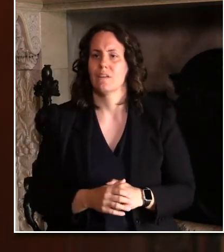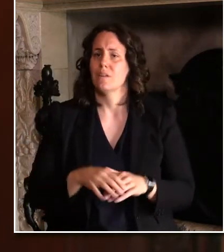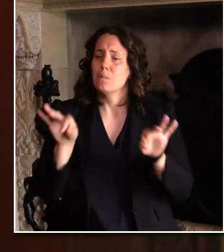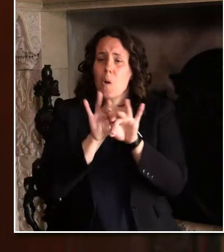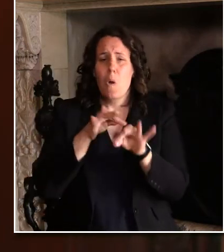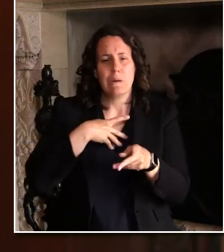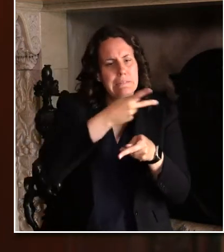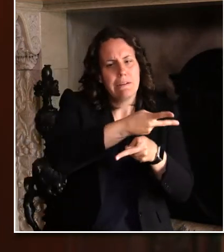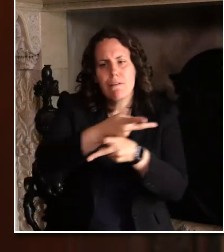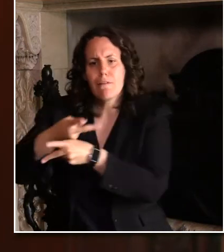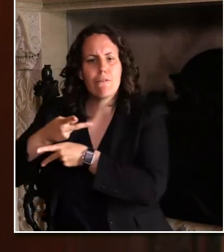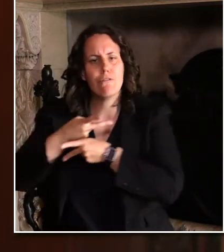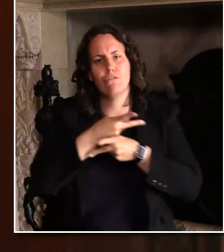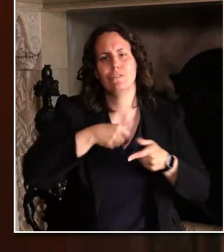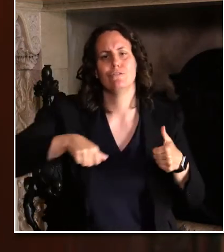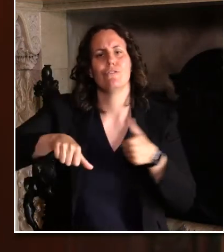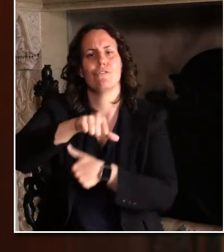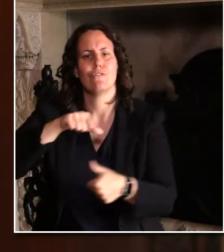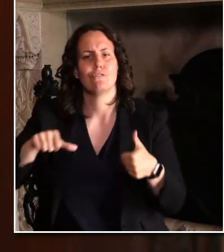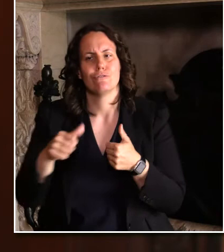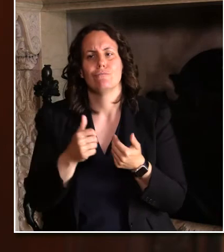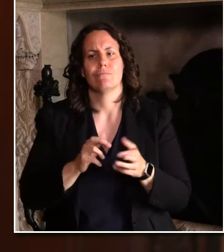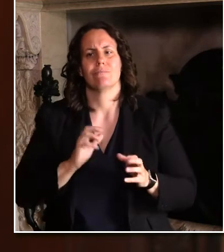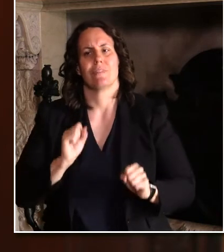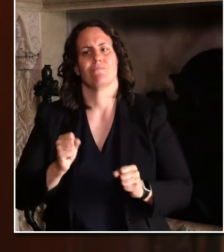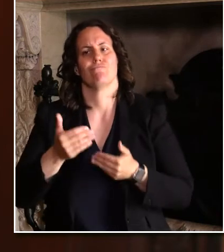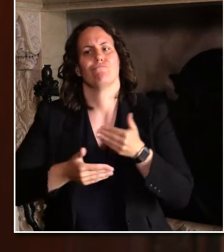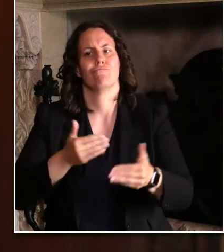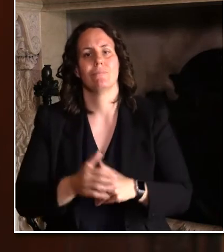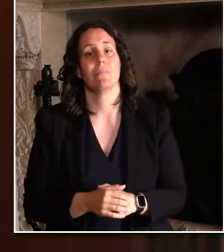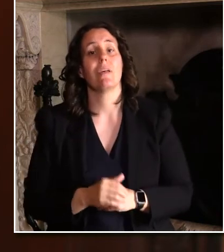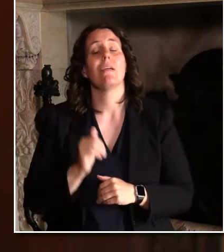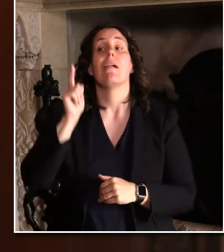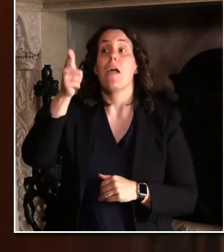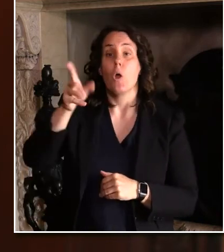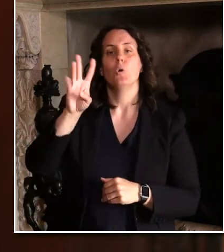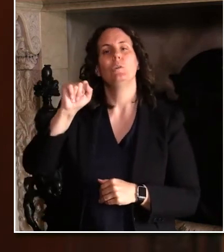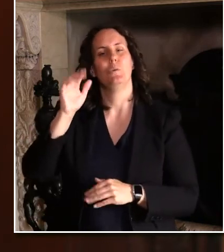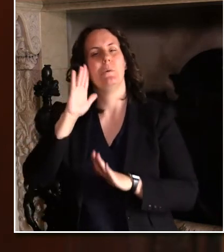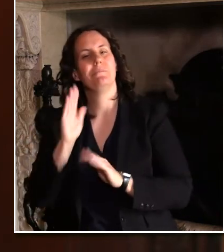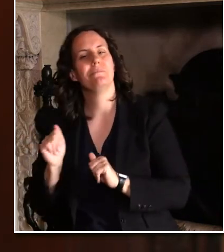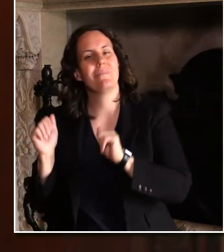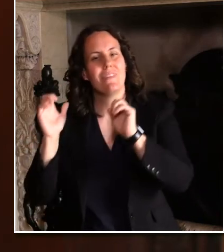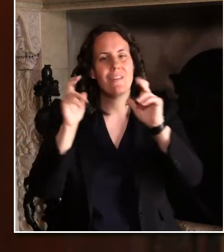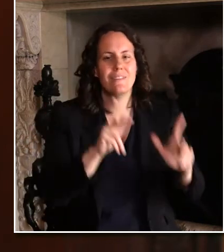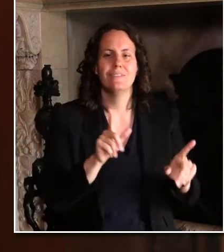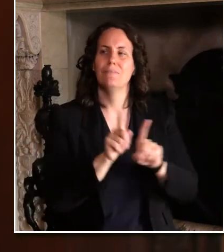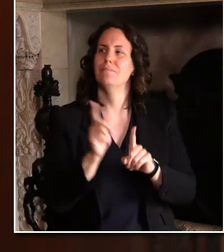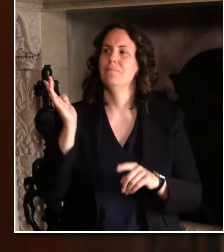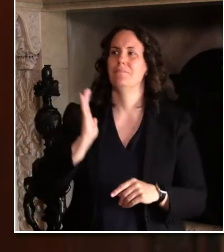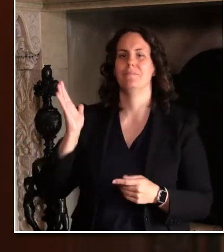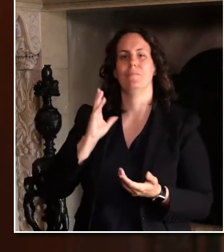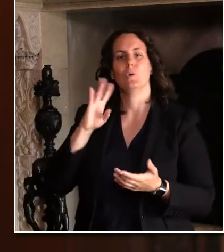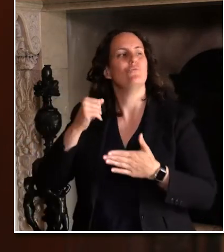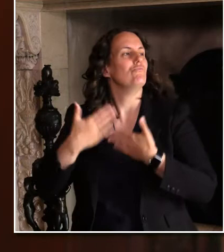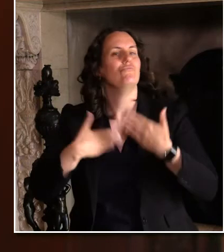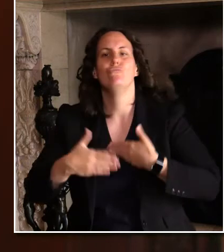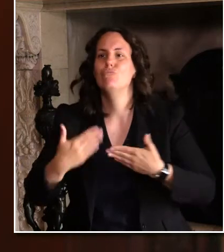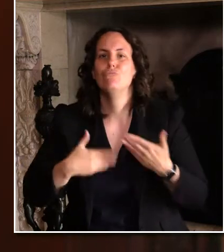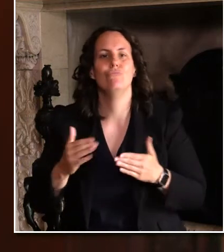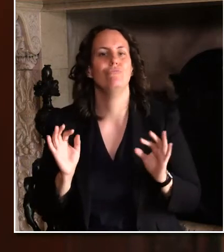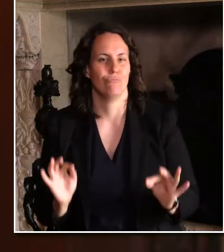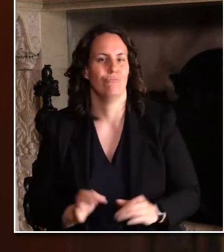our Wisconsin way of life. And now, before Secretary-designee Andrea Palm gives her daily update, I'd like to